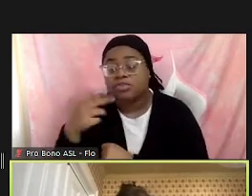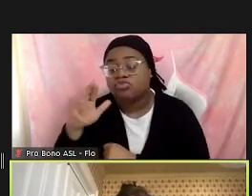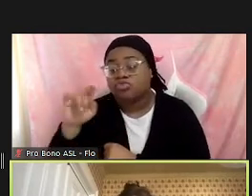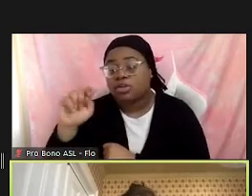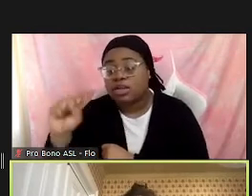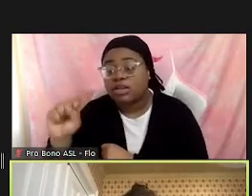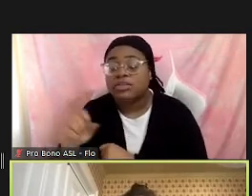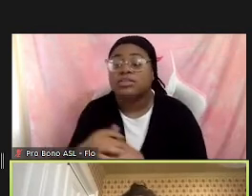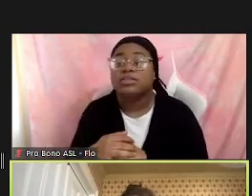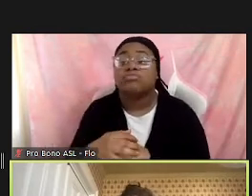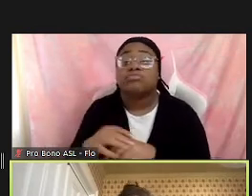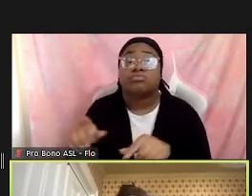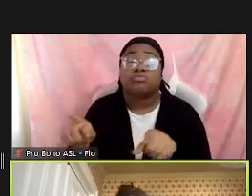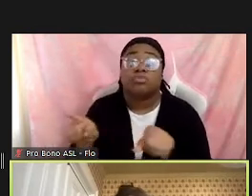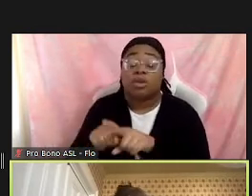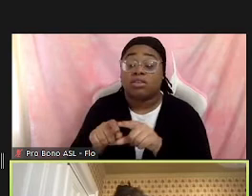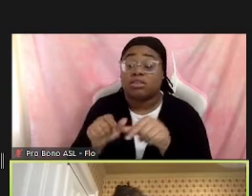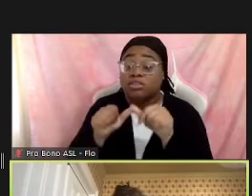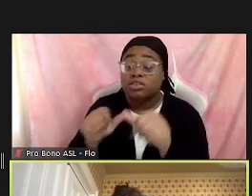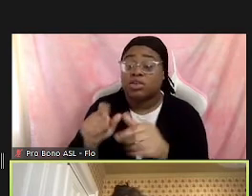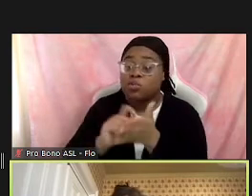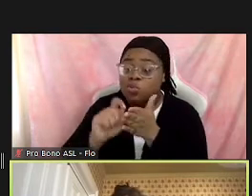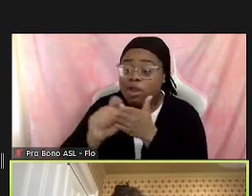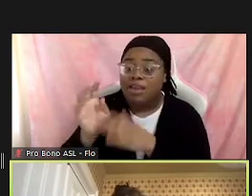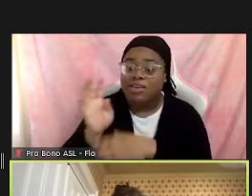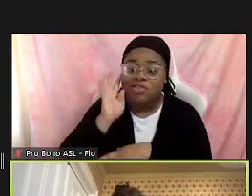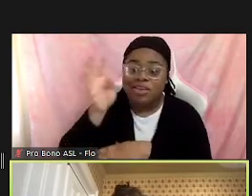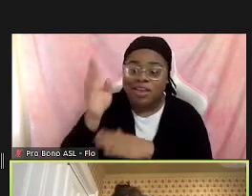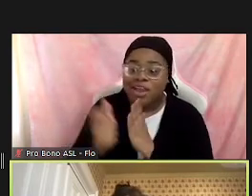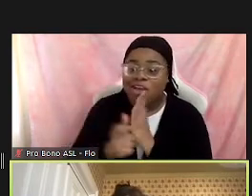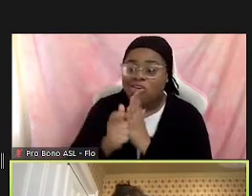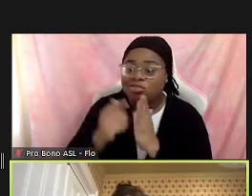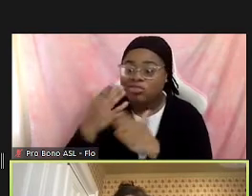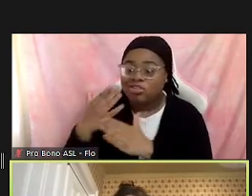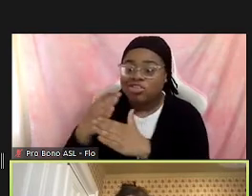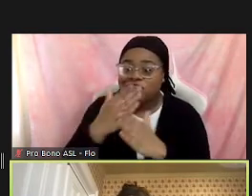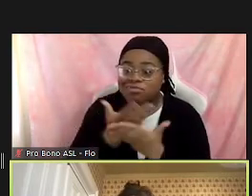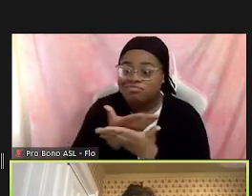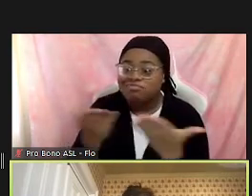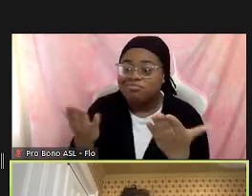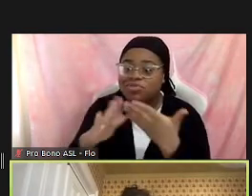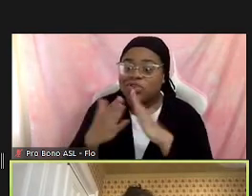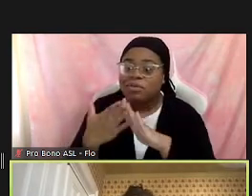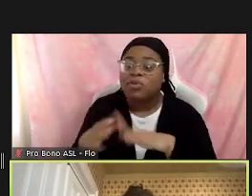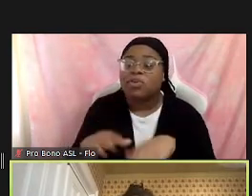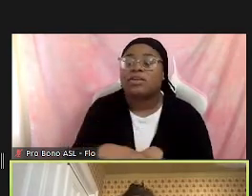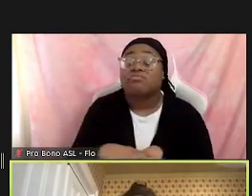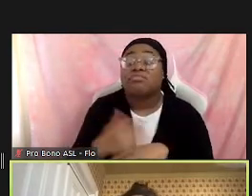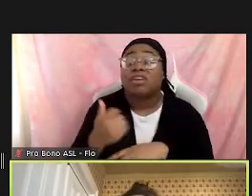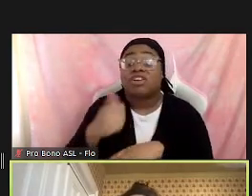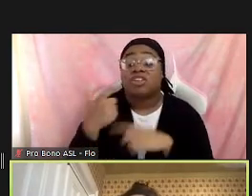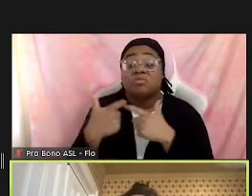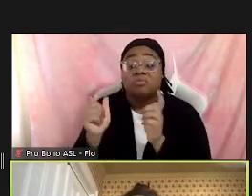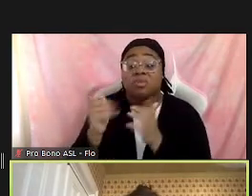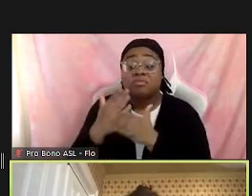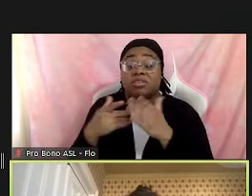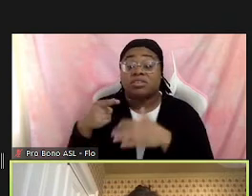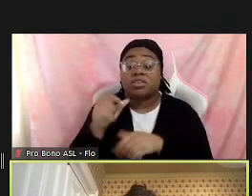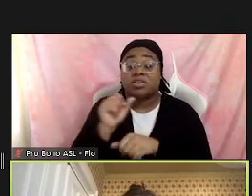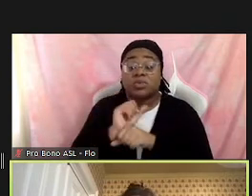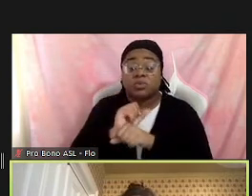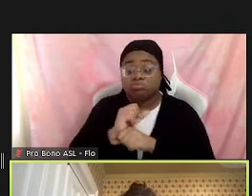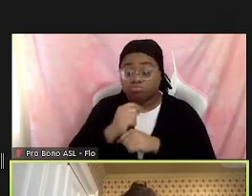to write and curate articles to share with our community. And another big piece of this work is